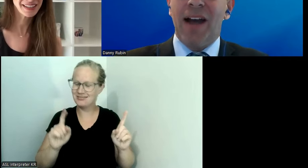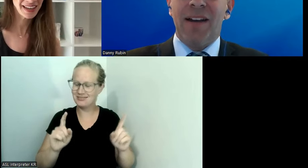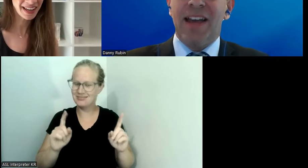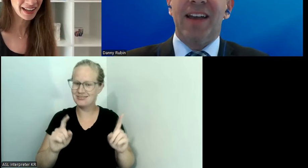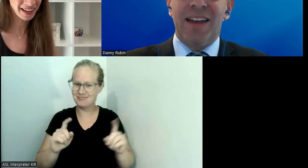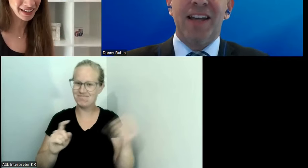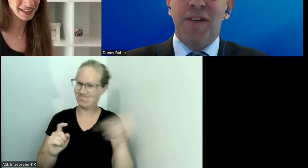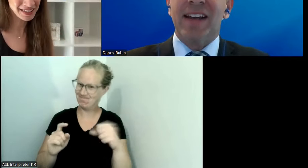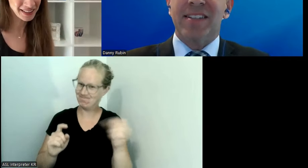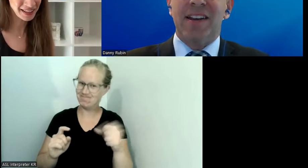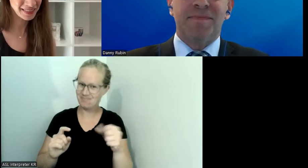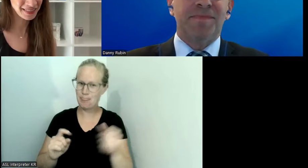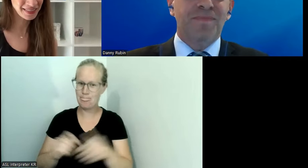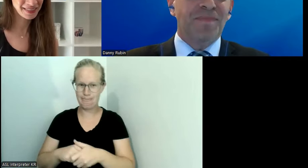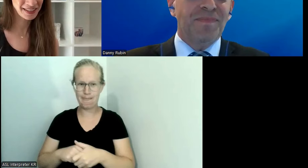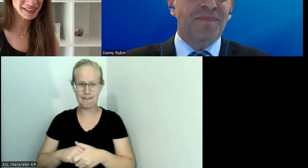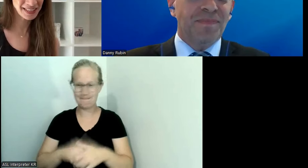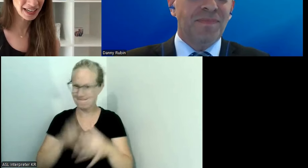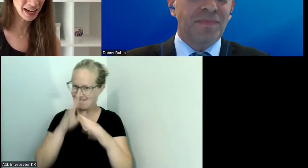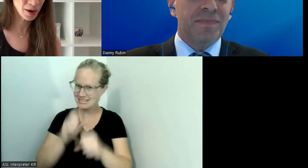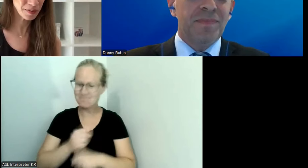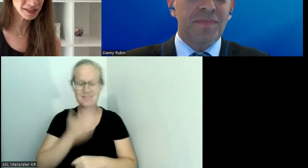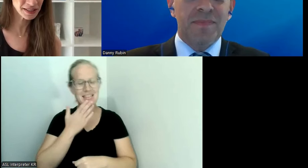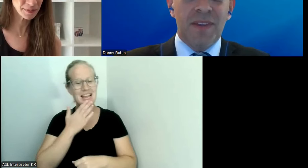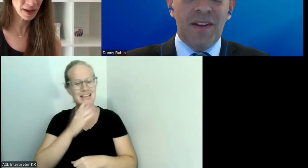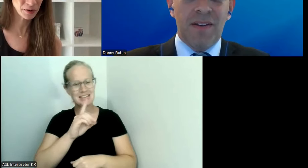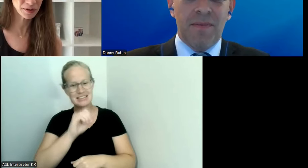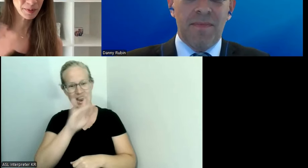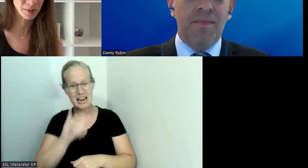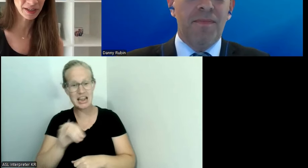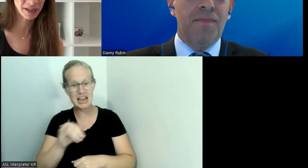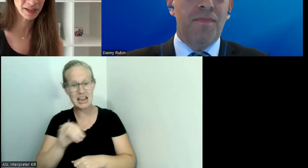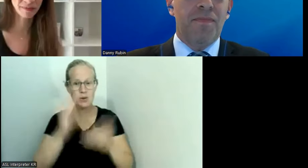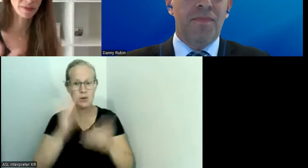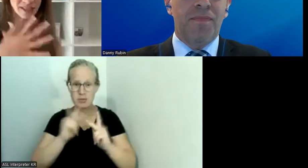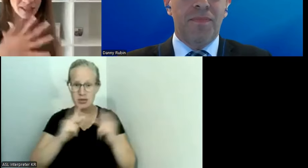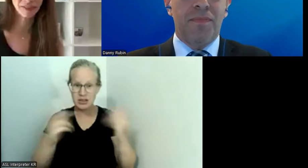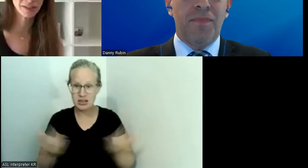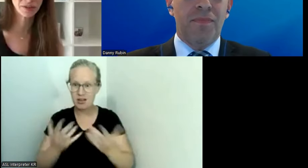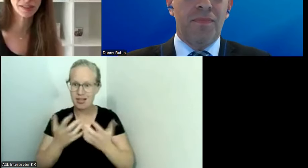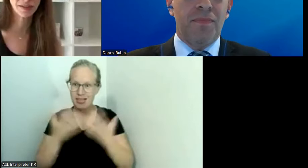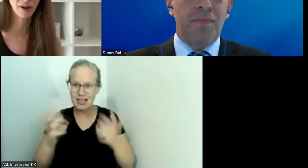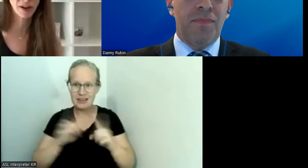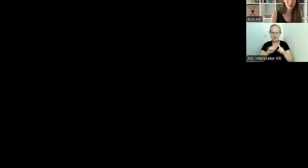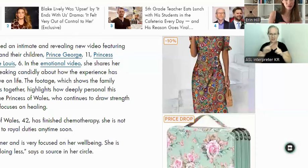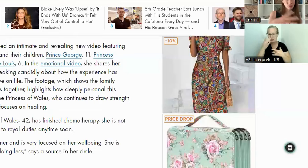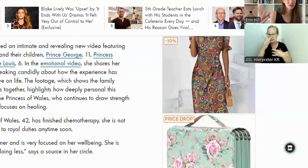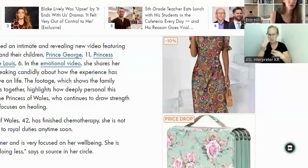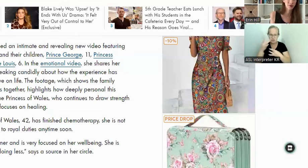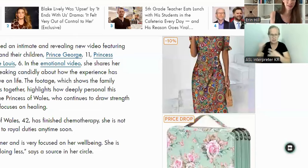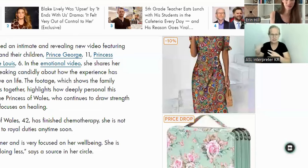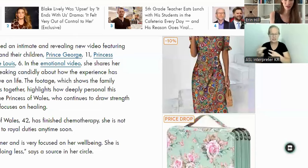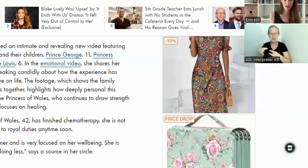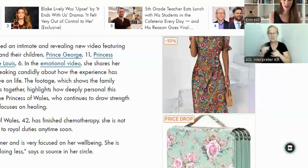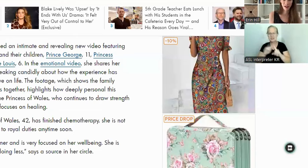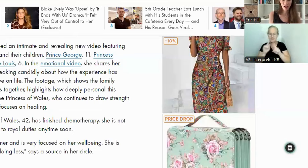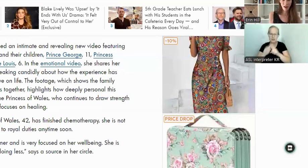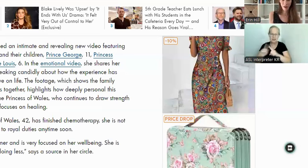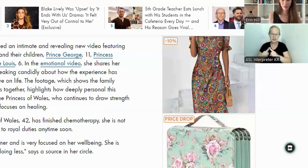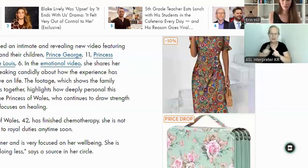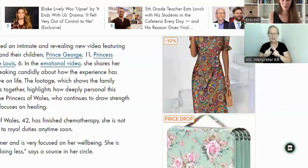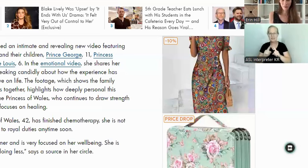And, um, yeah, it is fascinating. Thanks Danny. I hope that some of, I know there's people on here who have lots of different interests and an interest in going so many different,